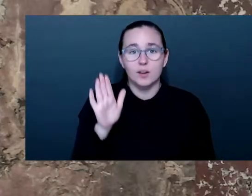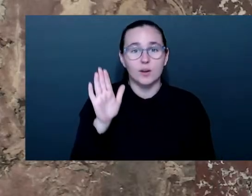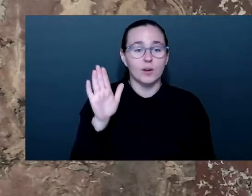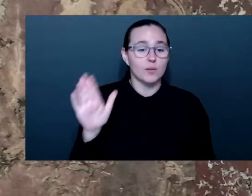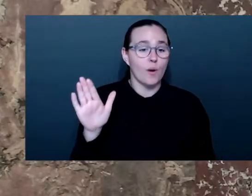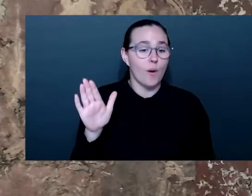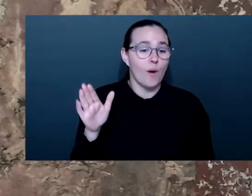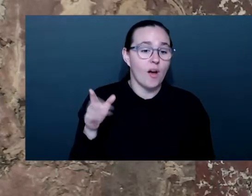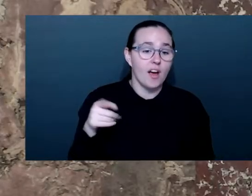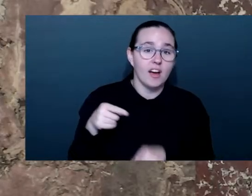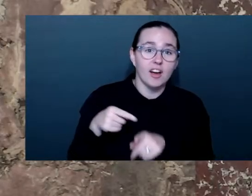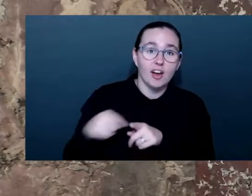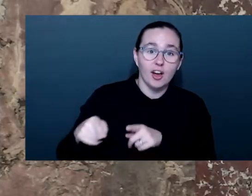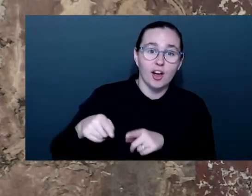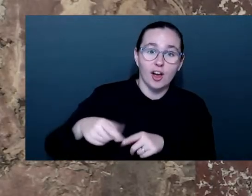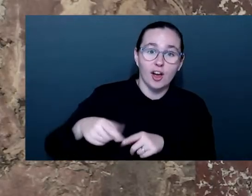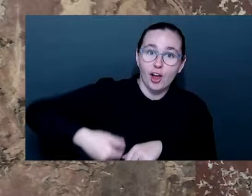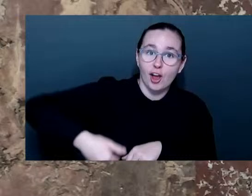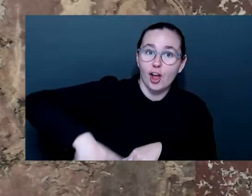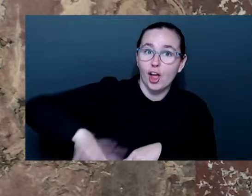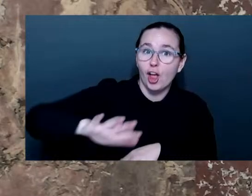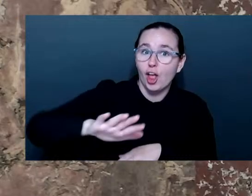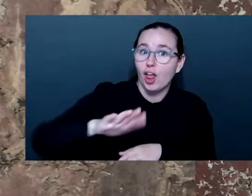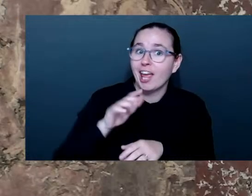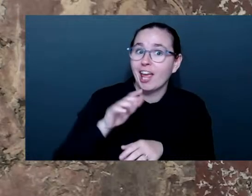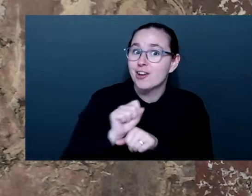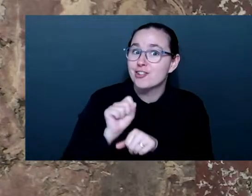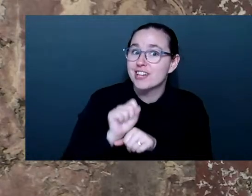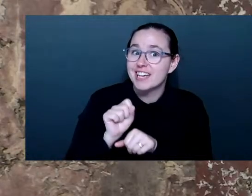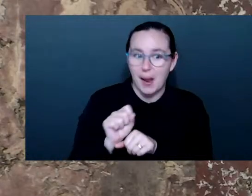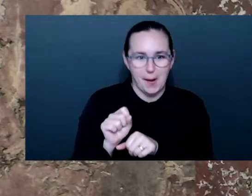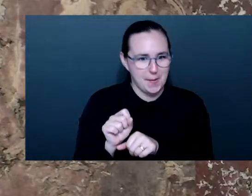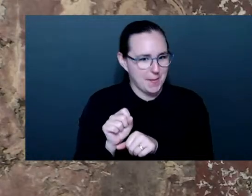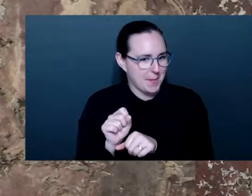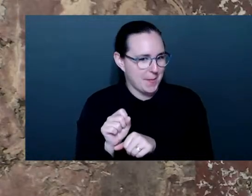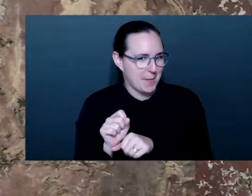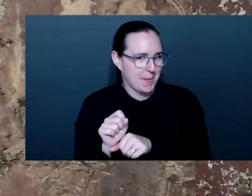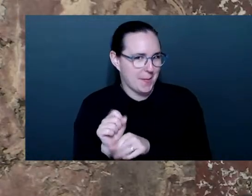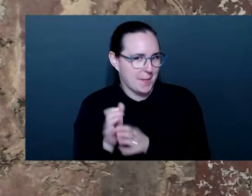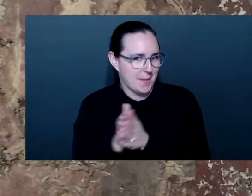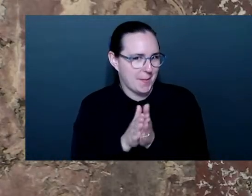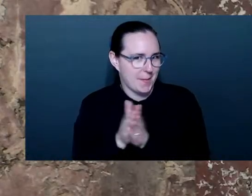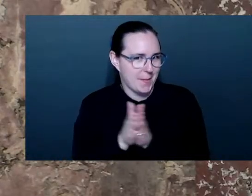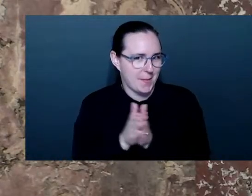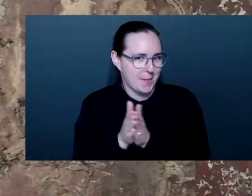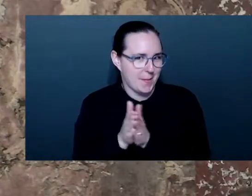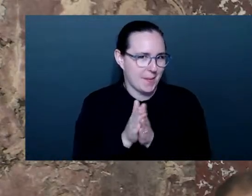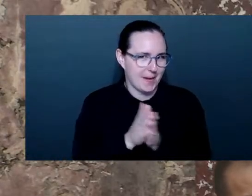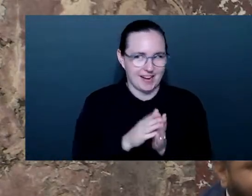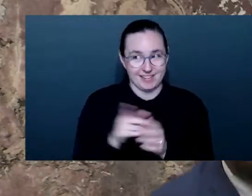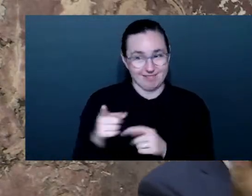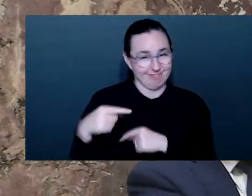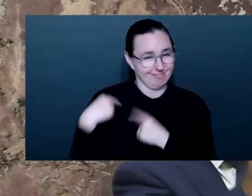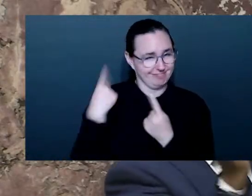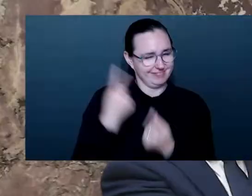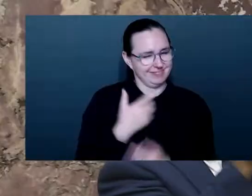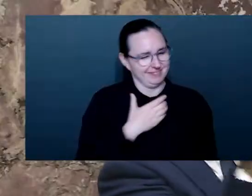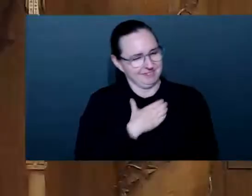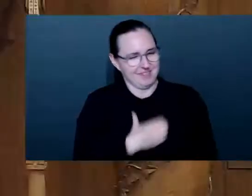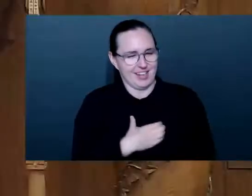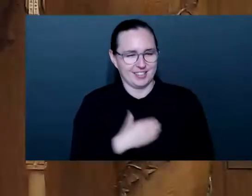ambitious, but he's never been short of ambition, Honourable Speaker. Thank you, Richard Zussman, for your work in this legislature.